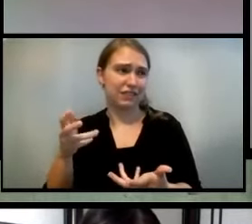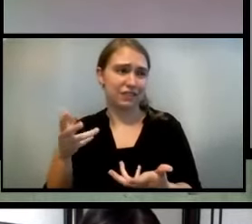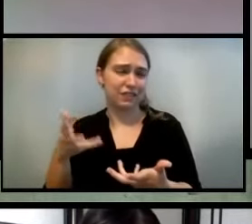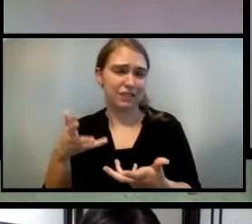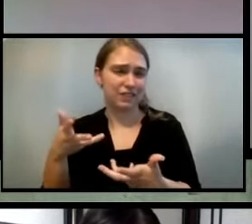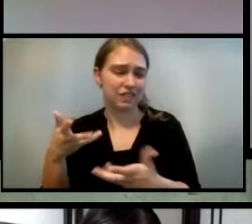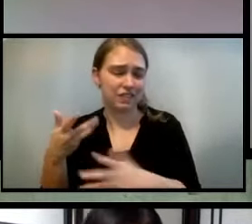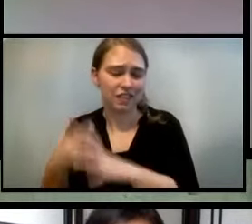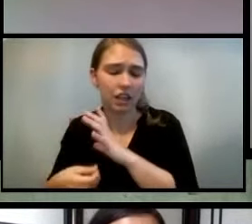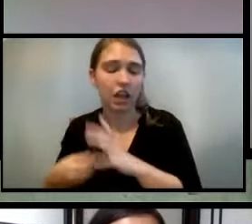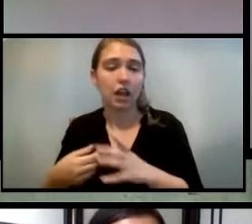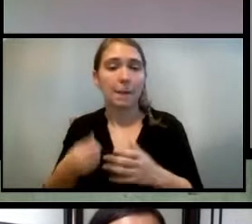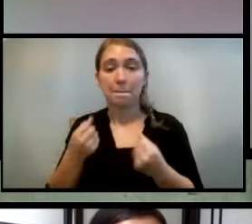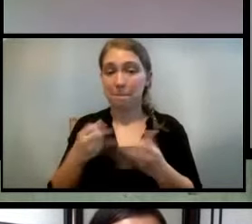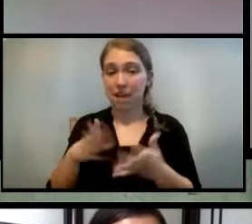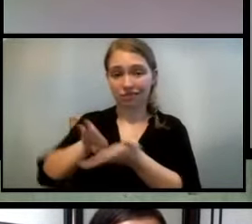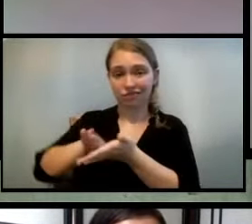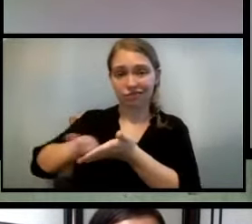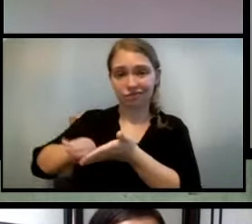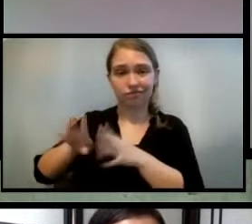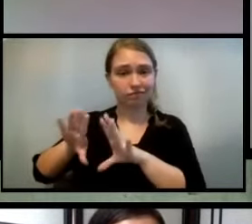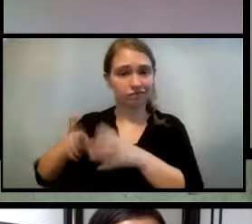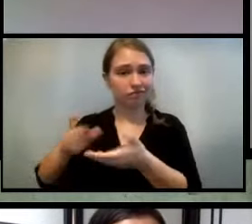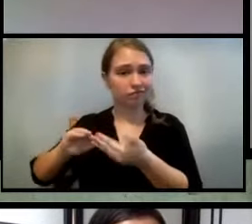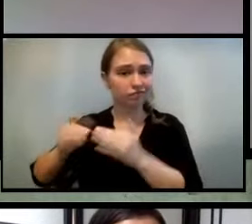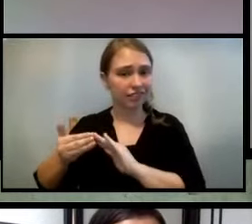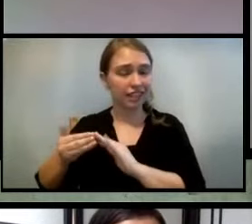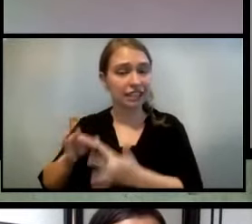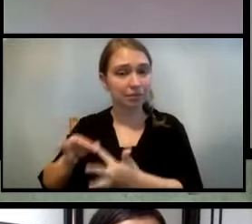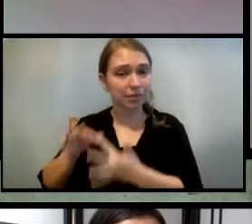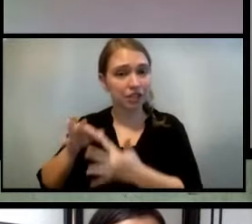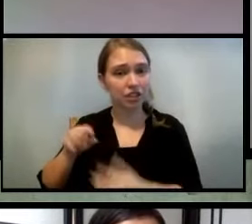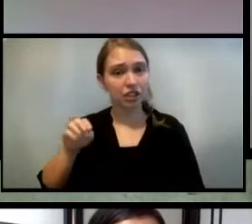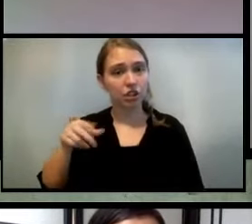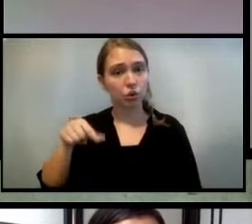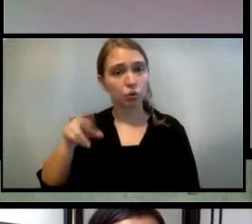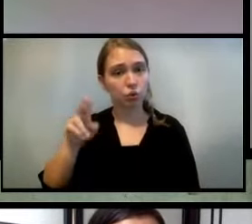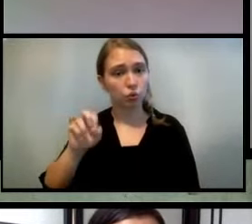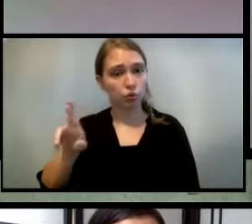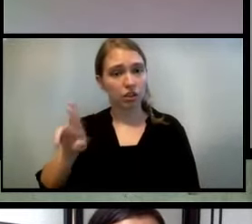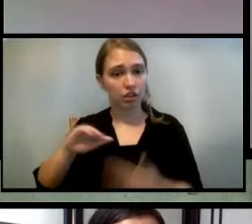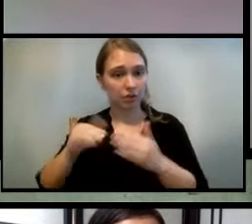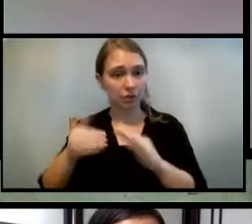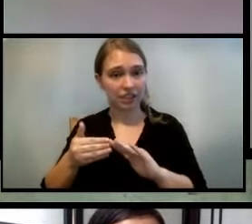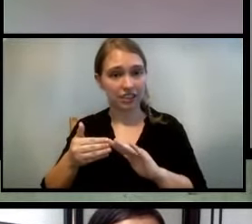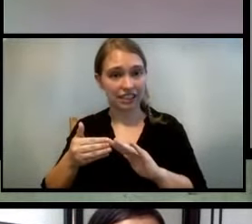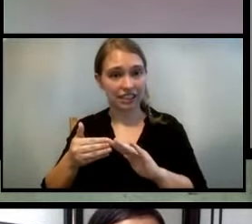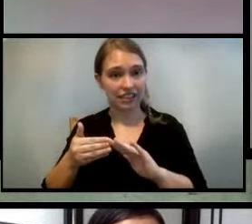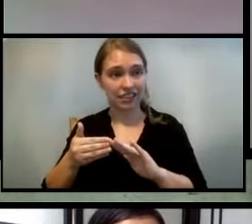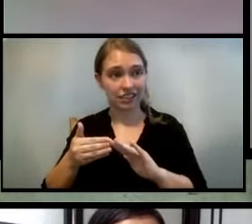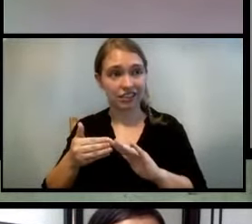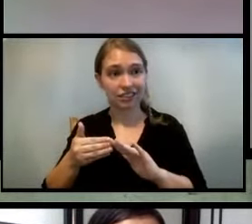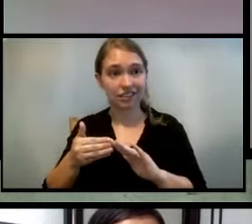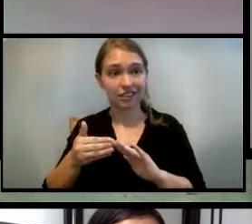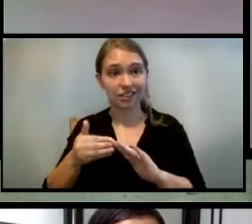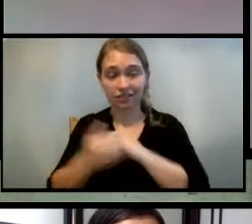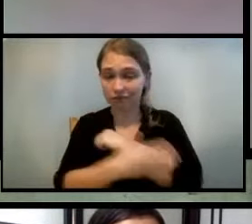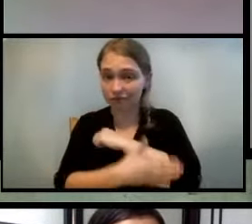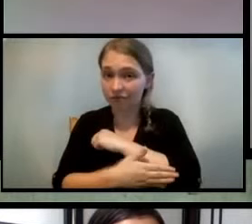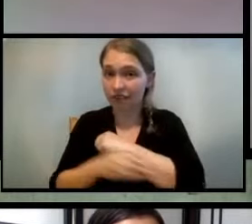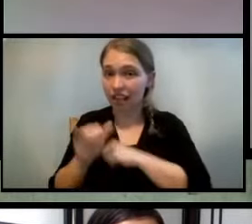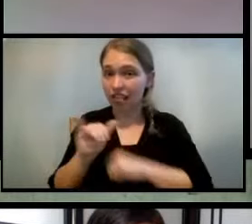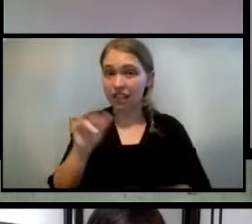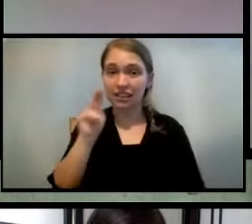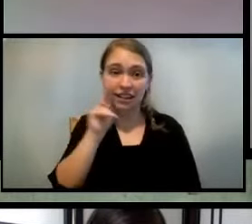Many marginalized communities, especially queer communities, especially in a country like Nigeria where homophobia